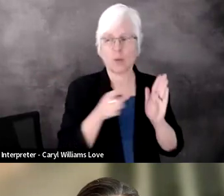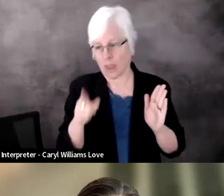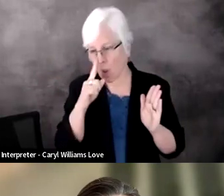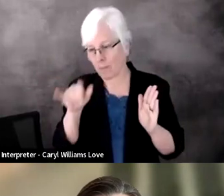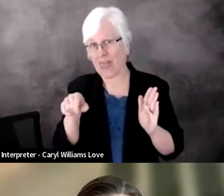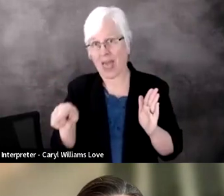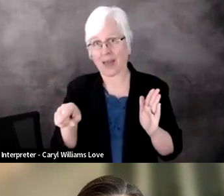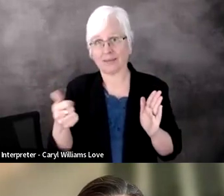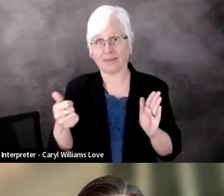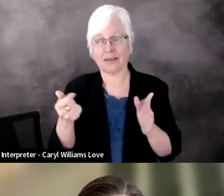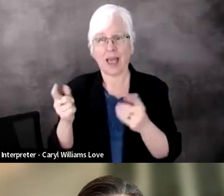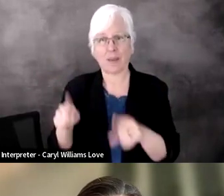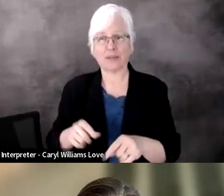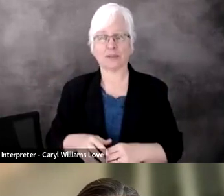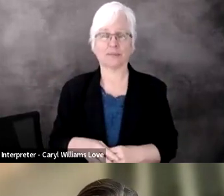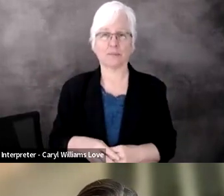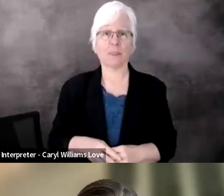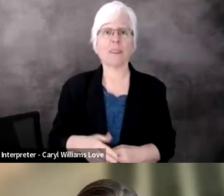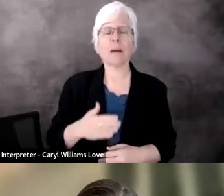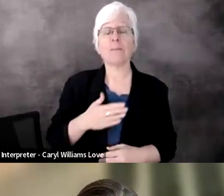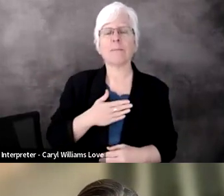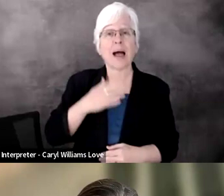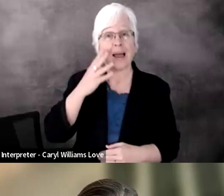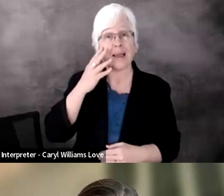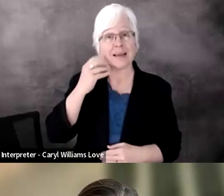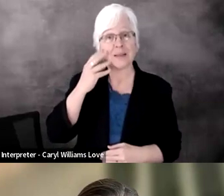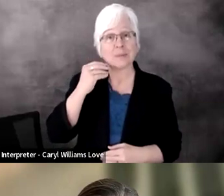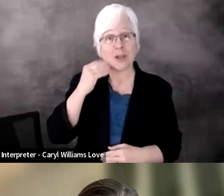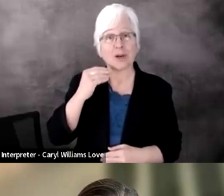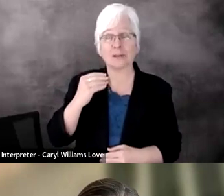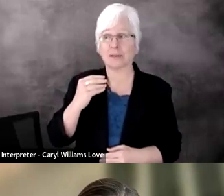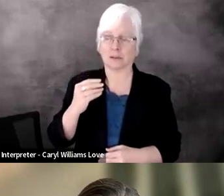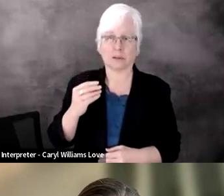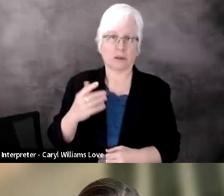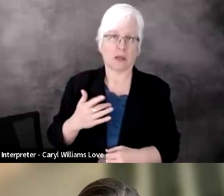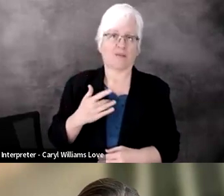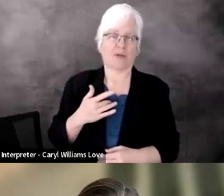From my own experience, the metric that I think that needs to start happening is